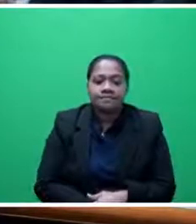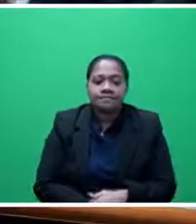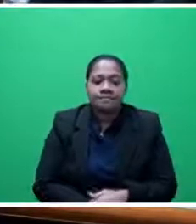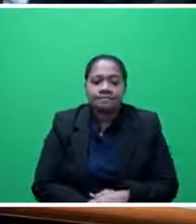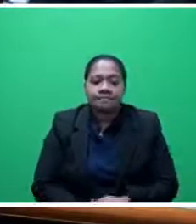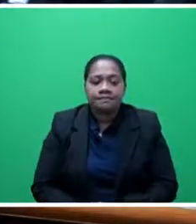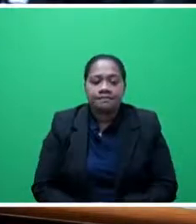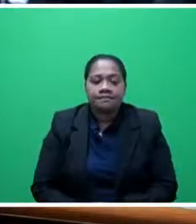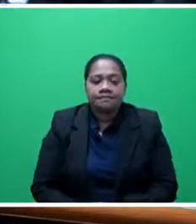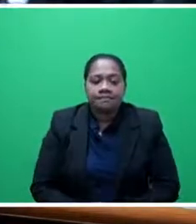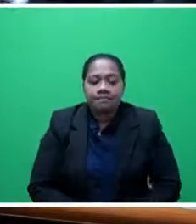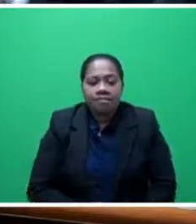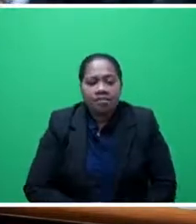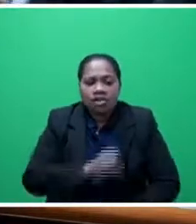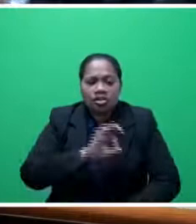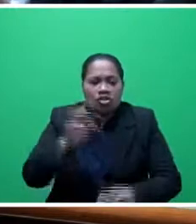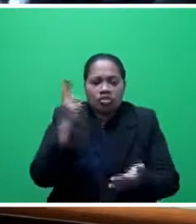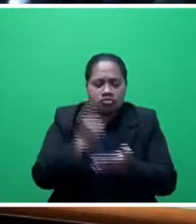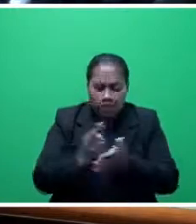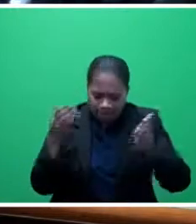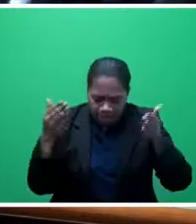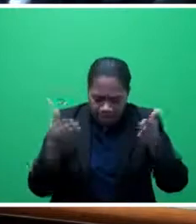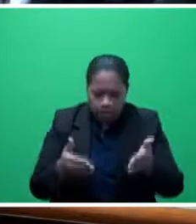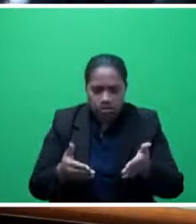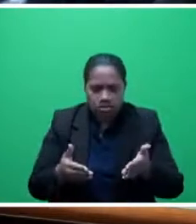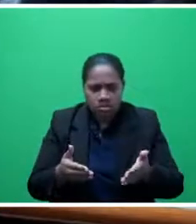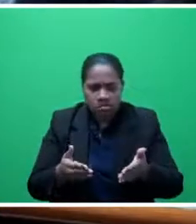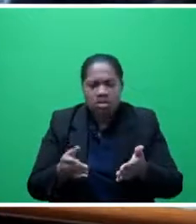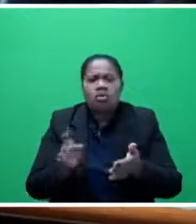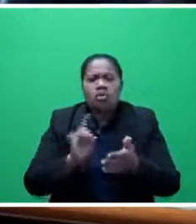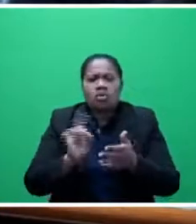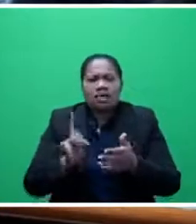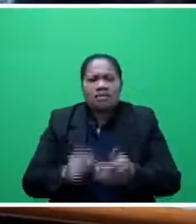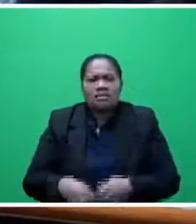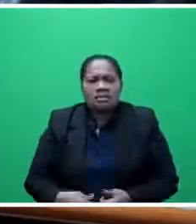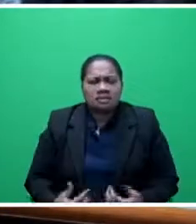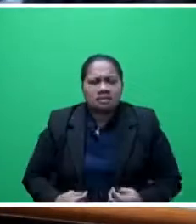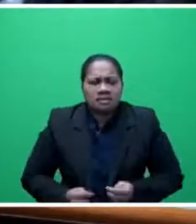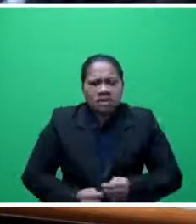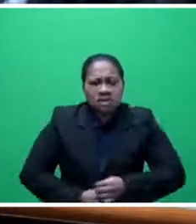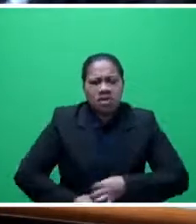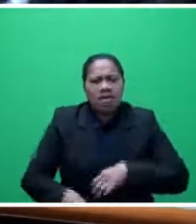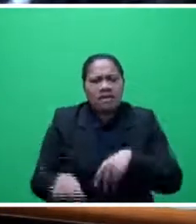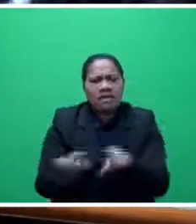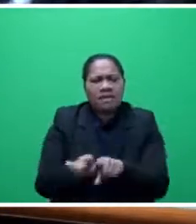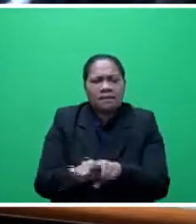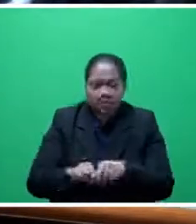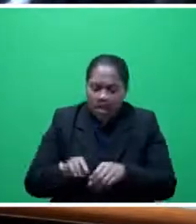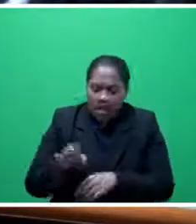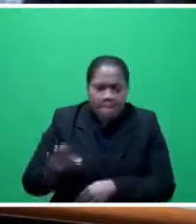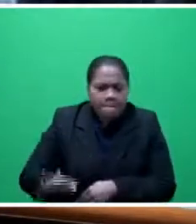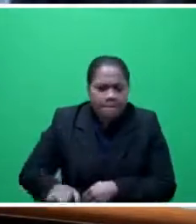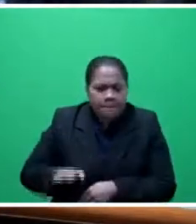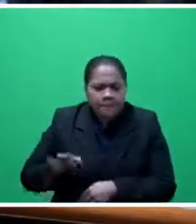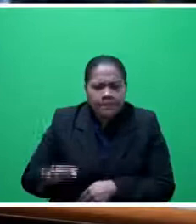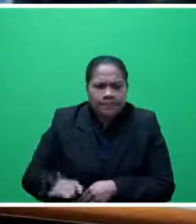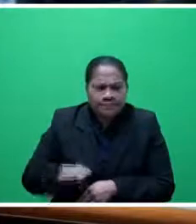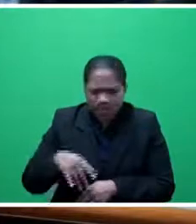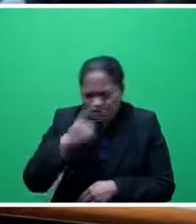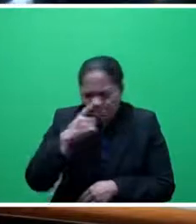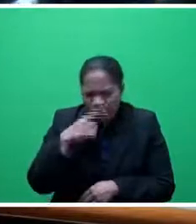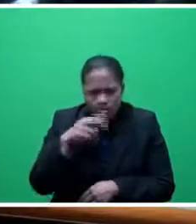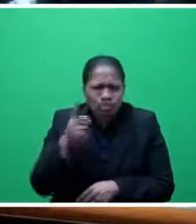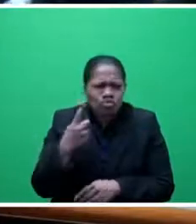it is really not focusing on the underprivileged, on the needy, and the